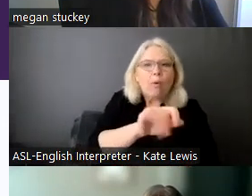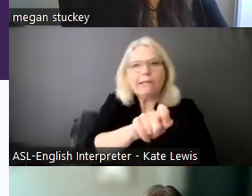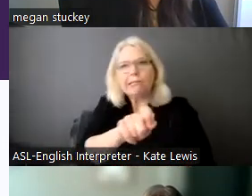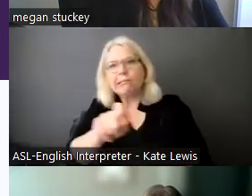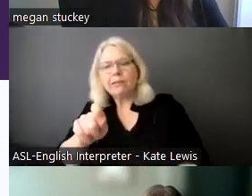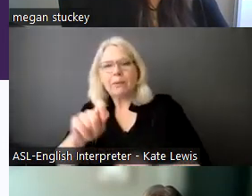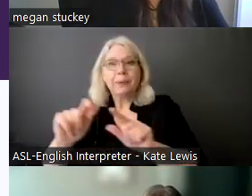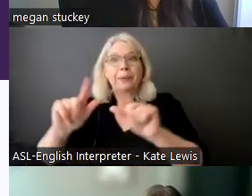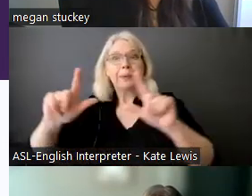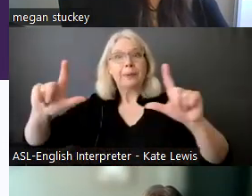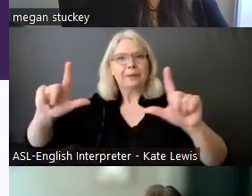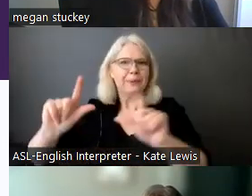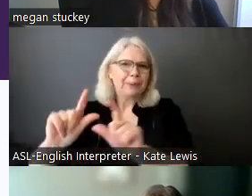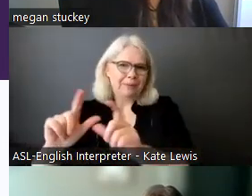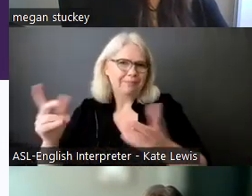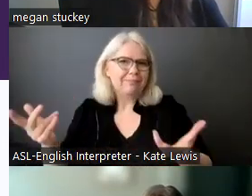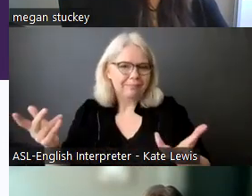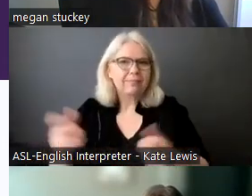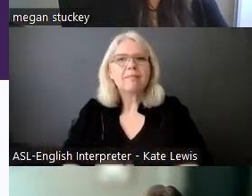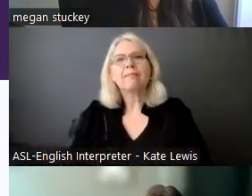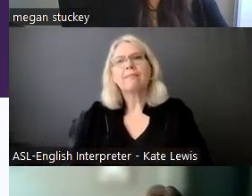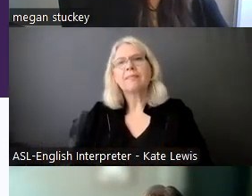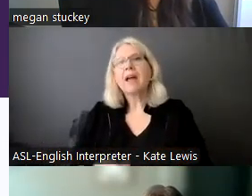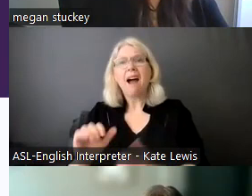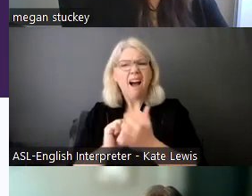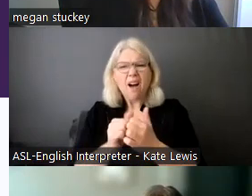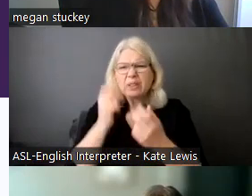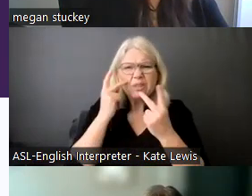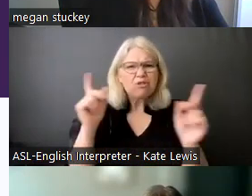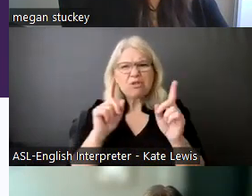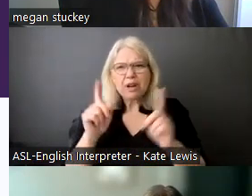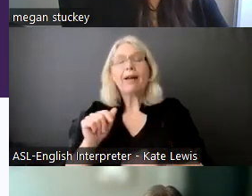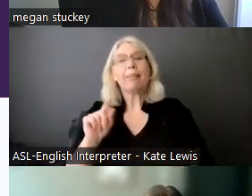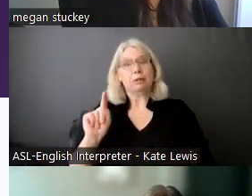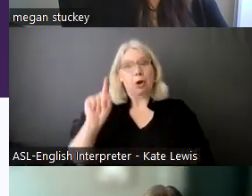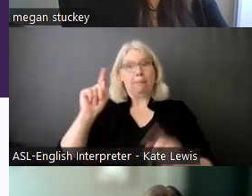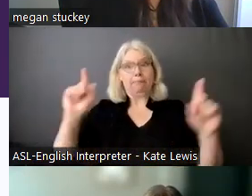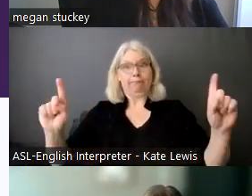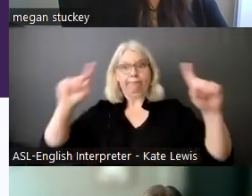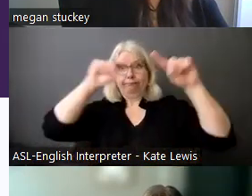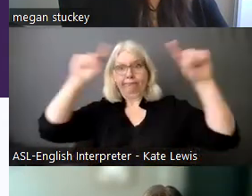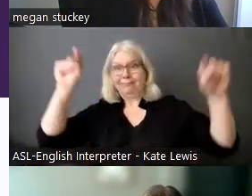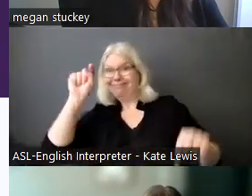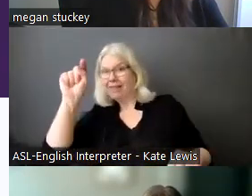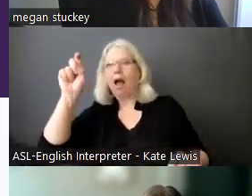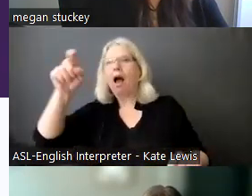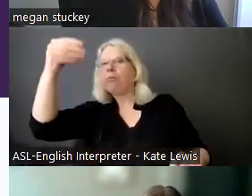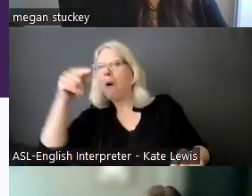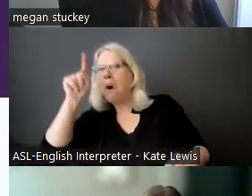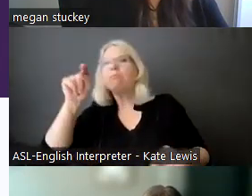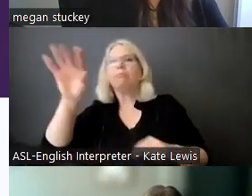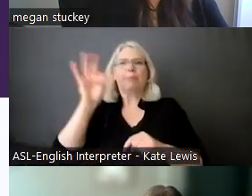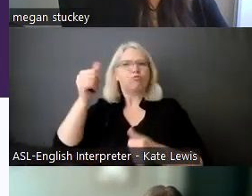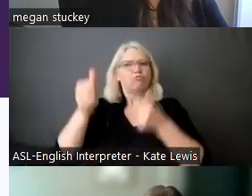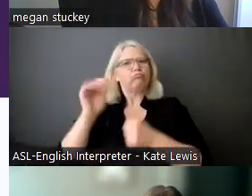and you can view these options at the top of your screen. As well, please feel free to use the chat box